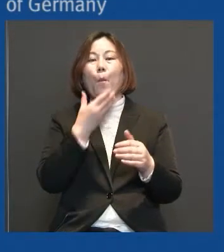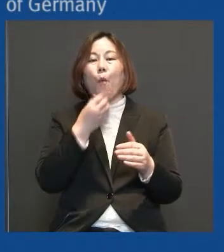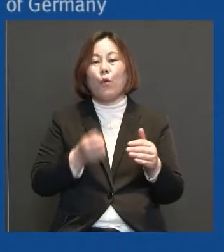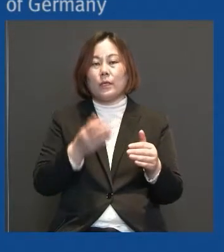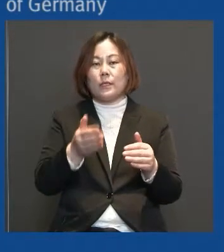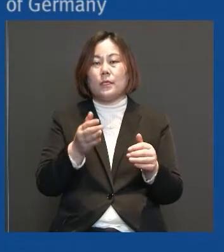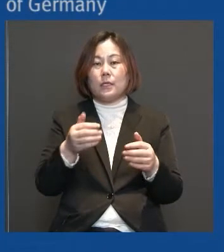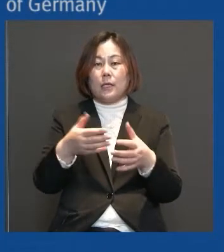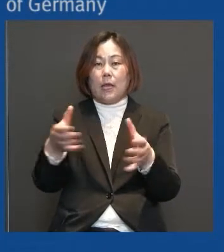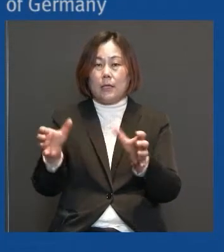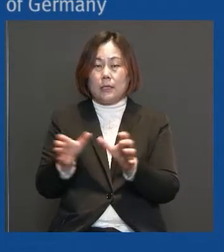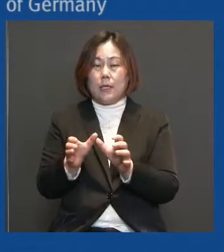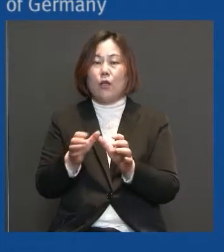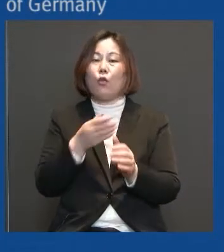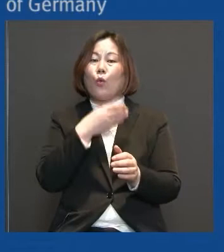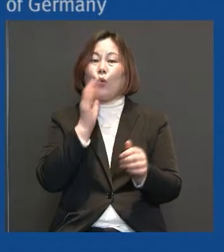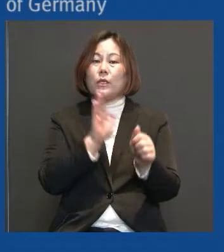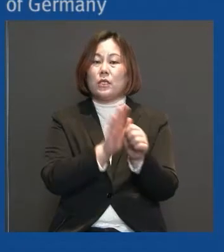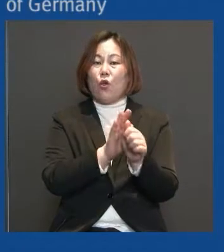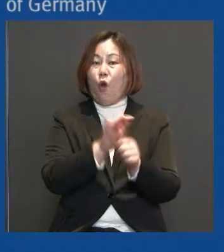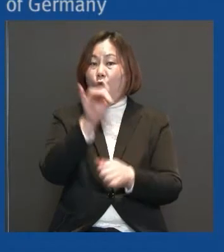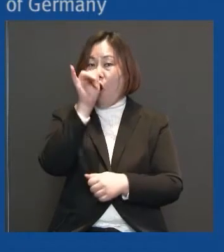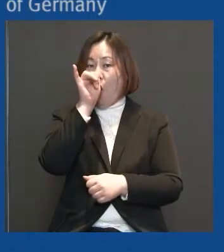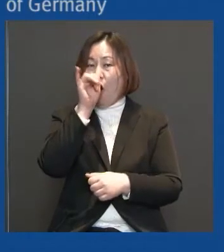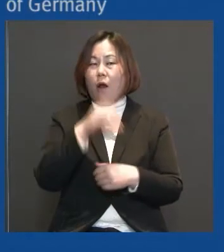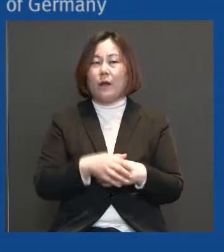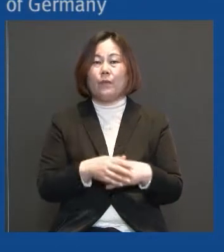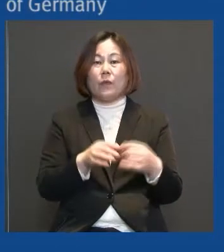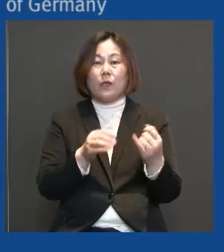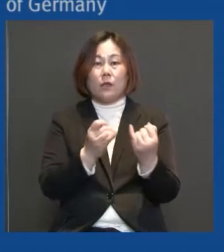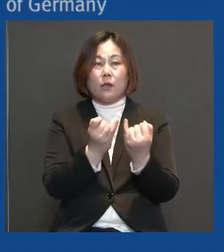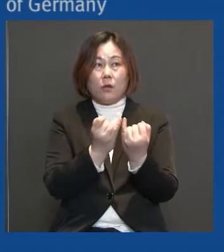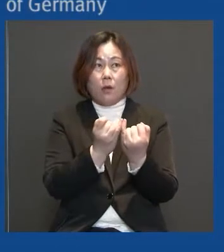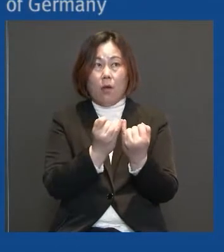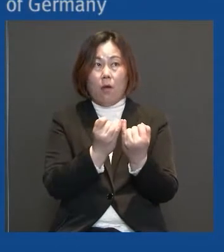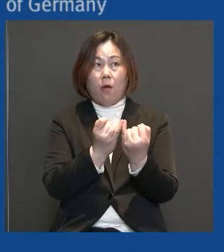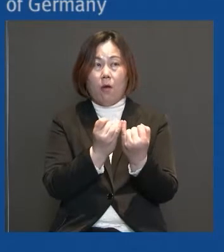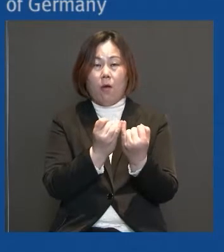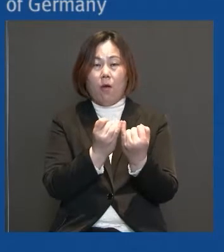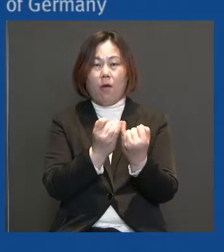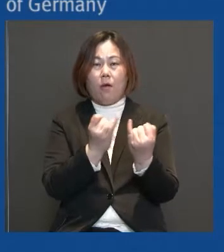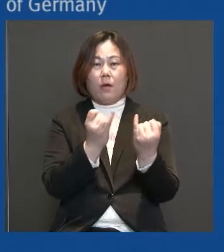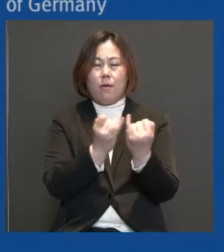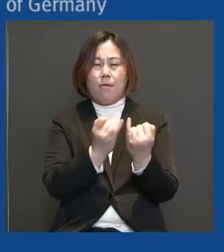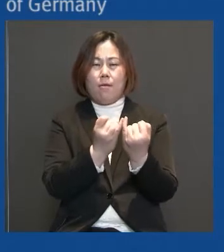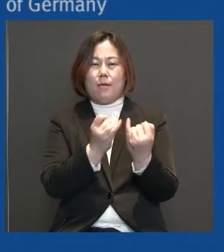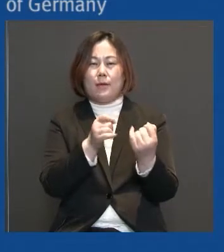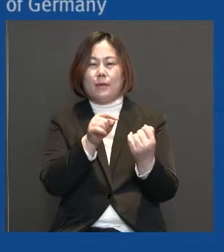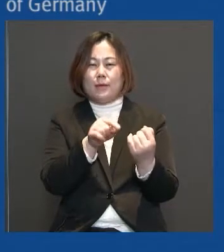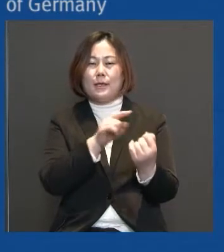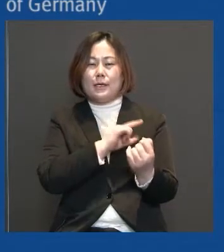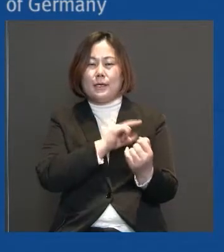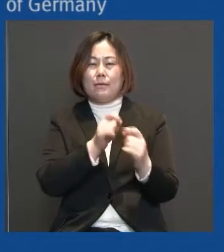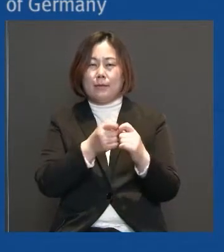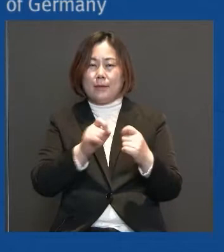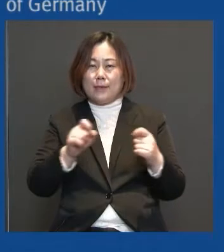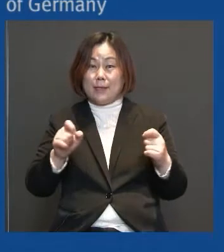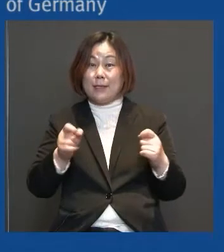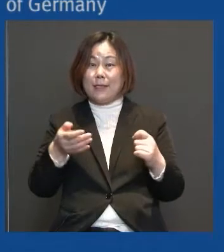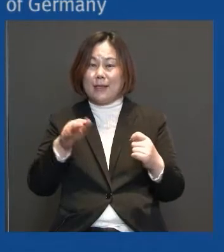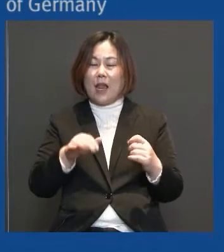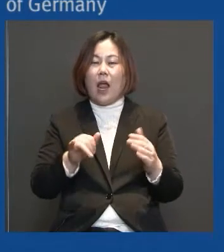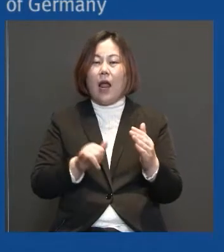Senior Citizens, Women and Youth, which is a very long name, and I will just shorten it to the Federal Ministry of Family Affairs during the